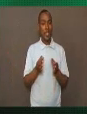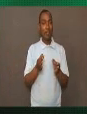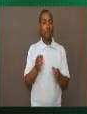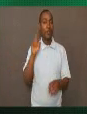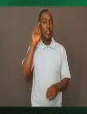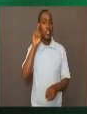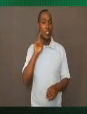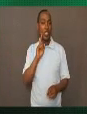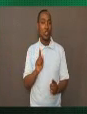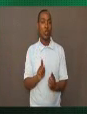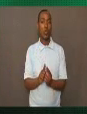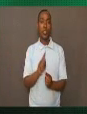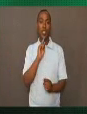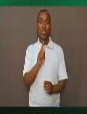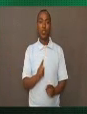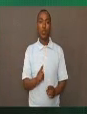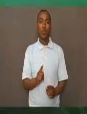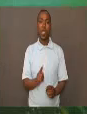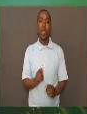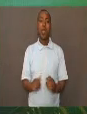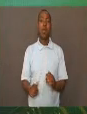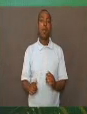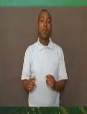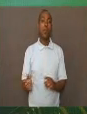contact with an infected person.